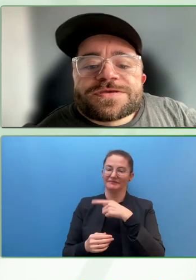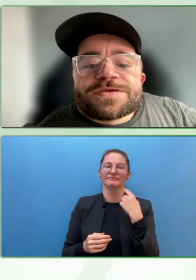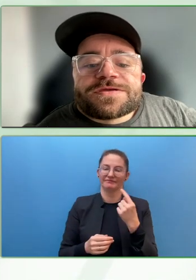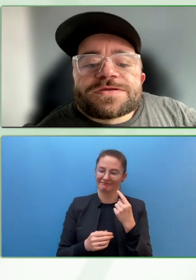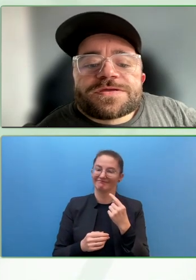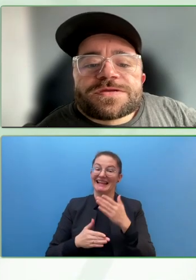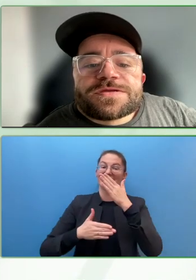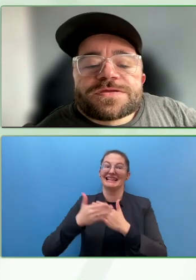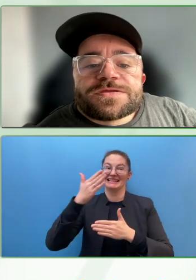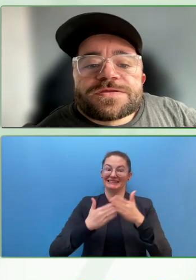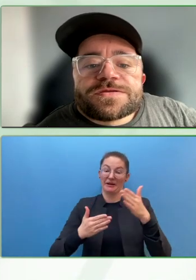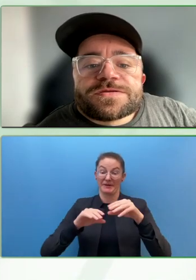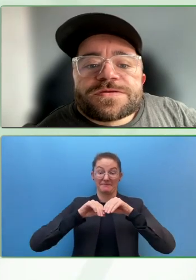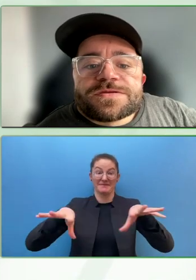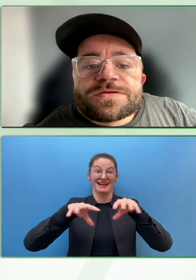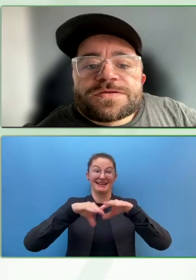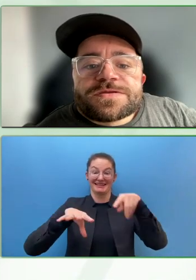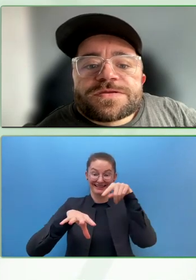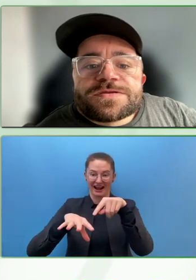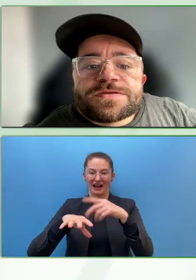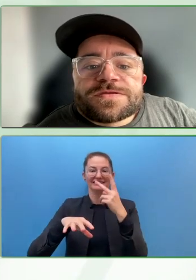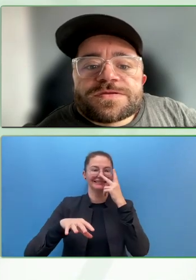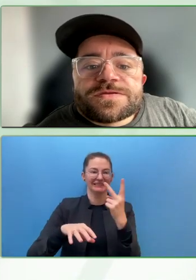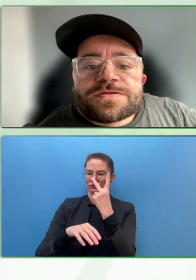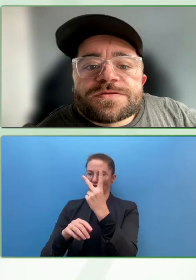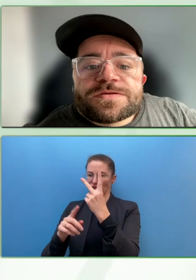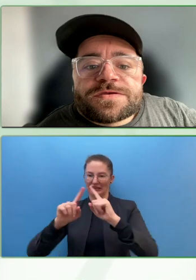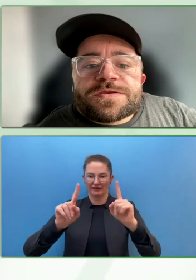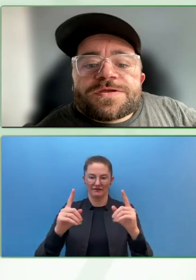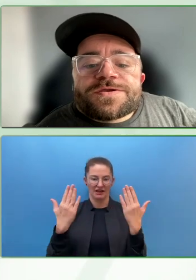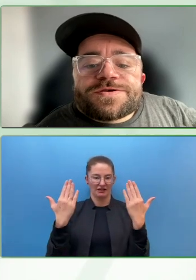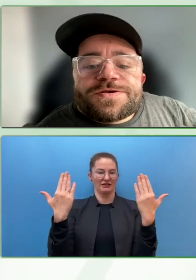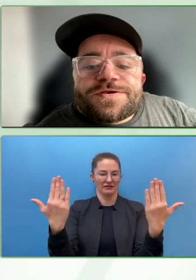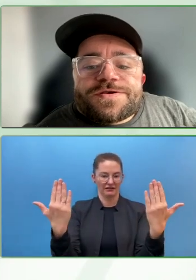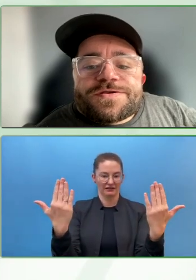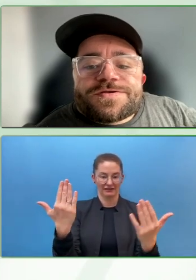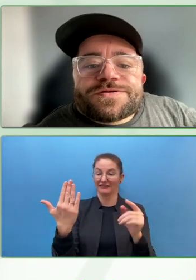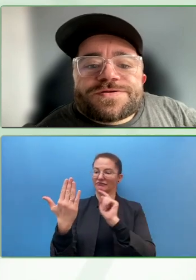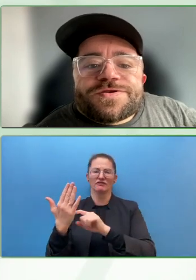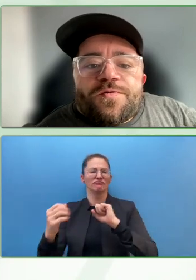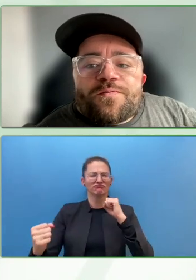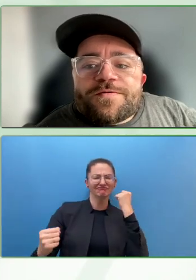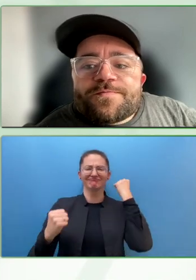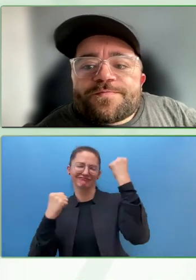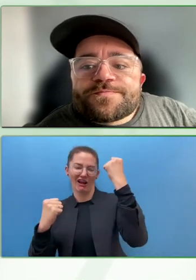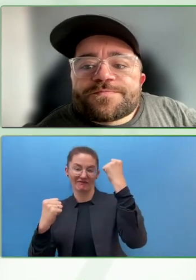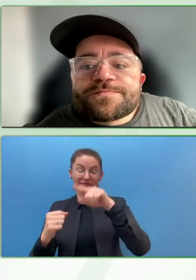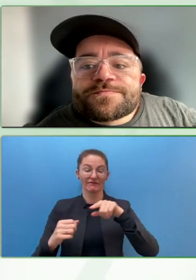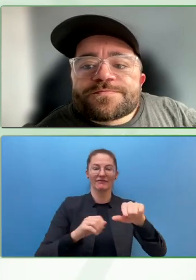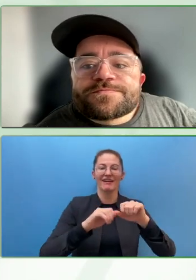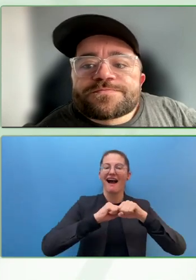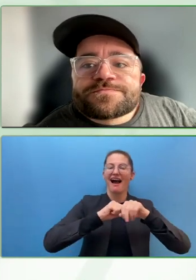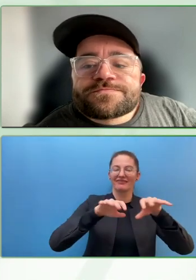are having some technical difficulties. Can you wait 1 second for us to come back? No problem. Yes,